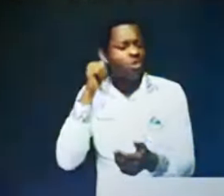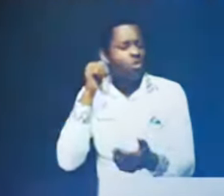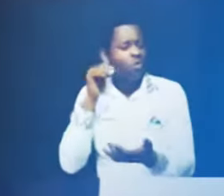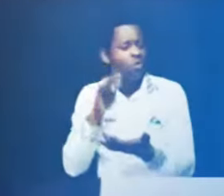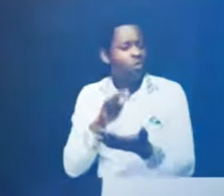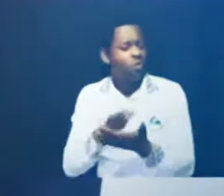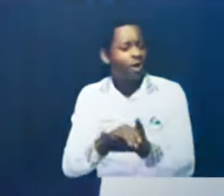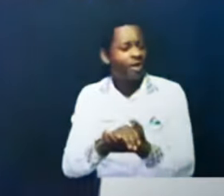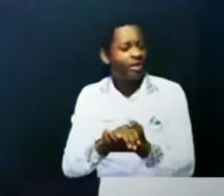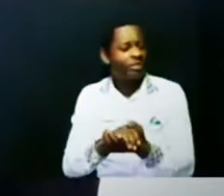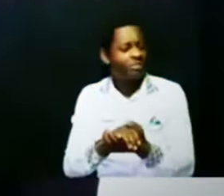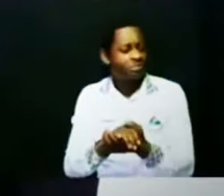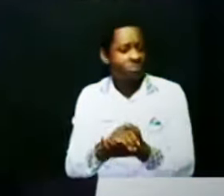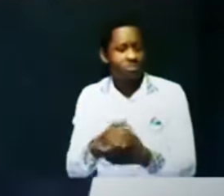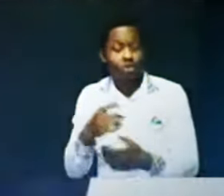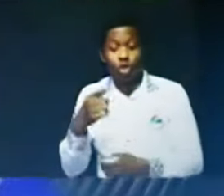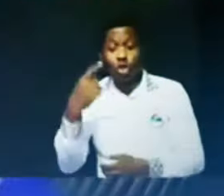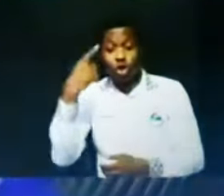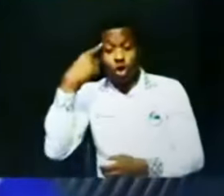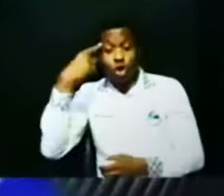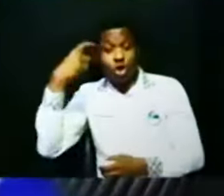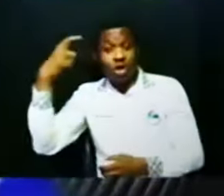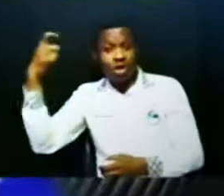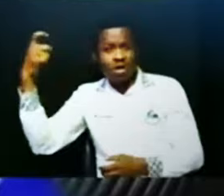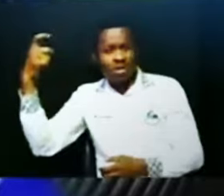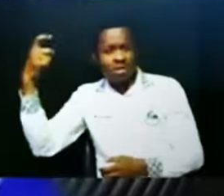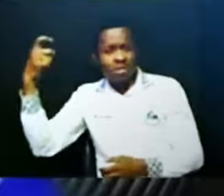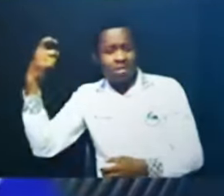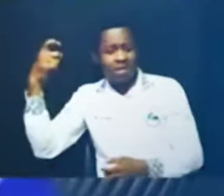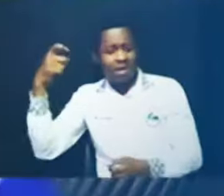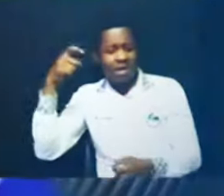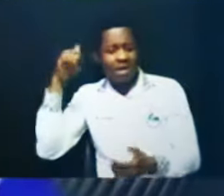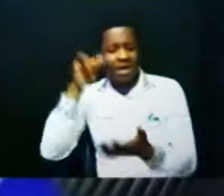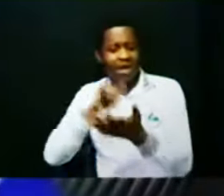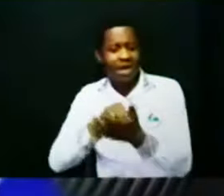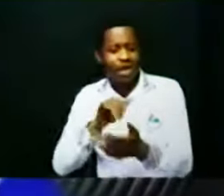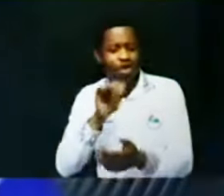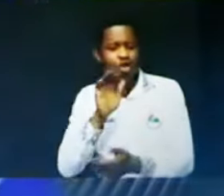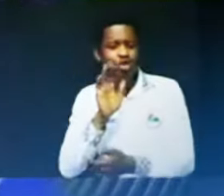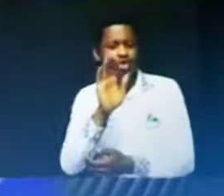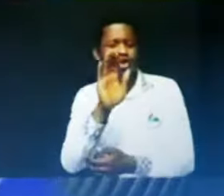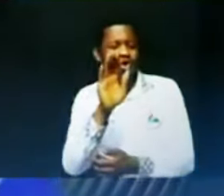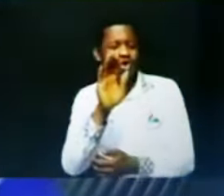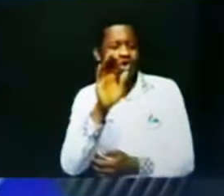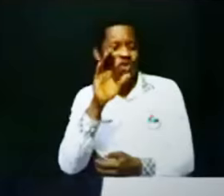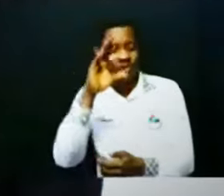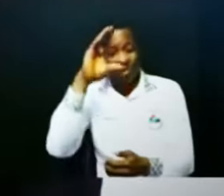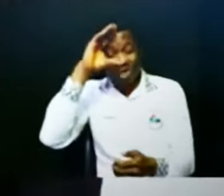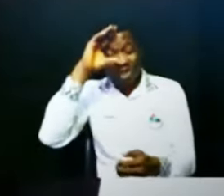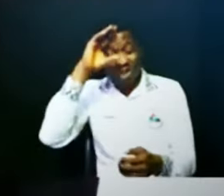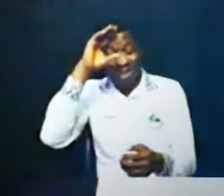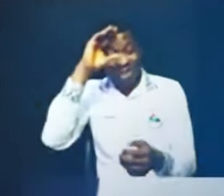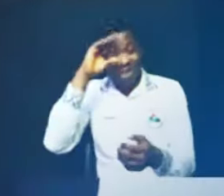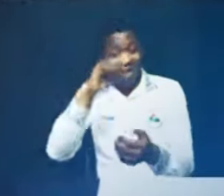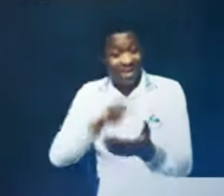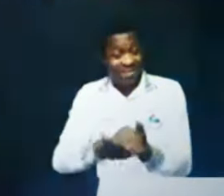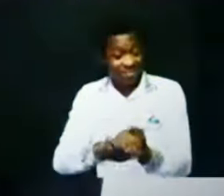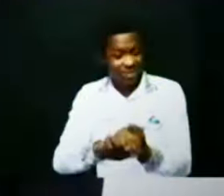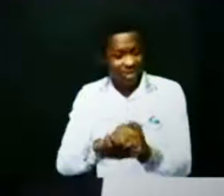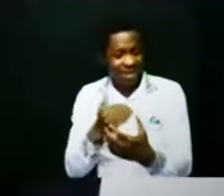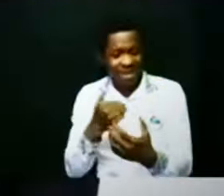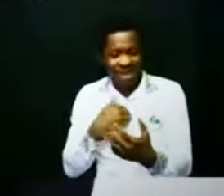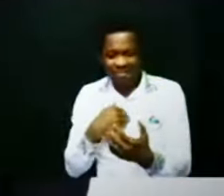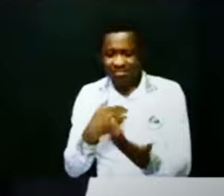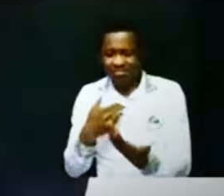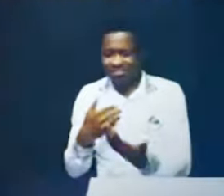dream of the husband having an affair with a friend. These things are real. Yes, I know.